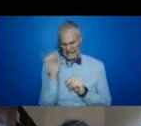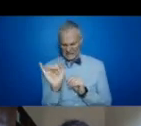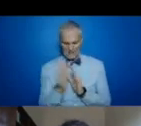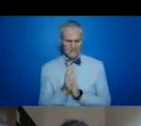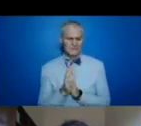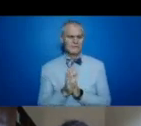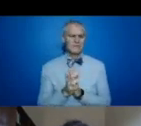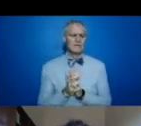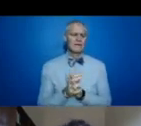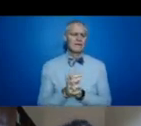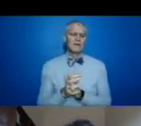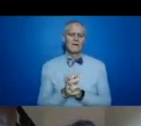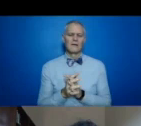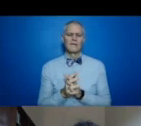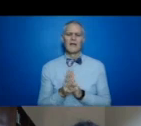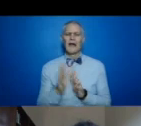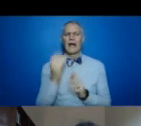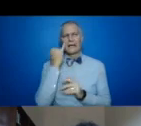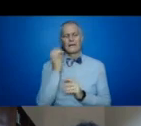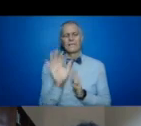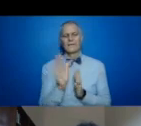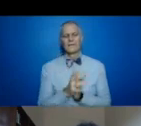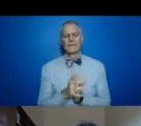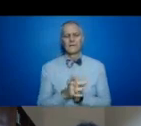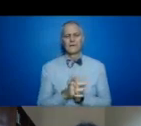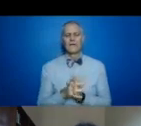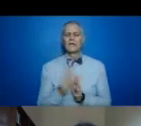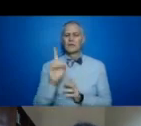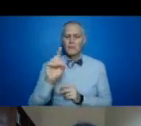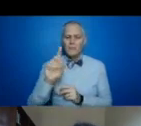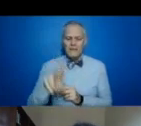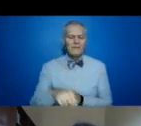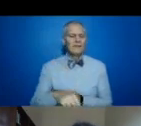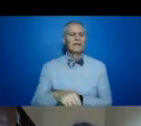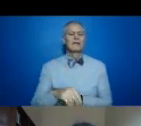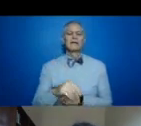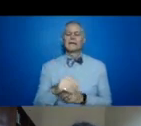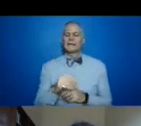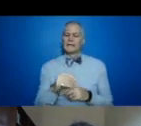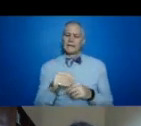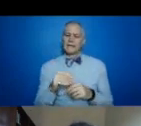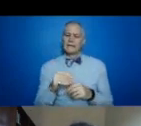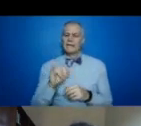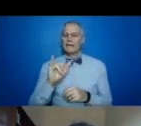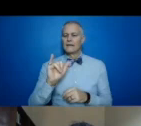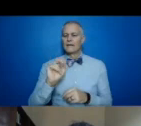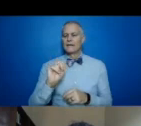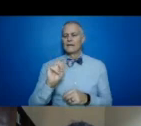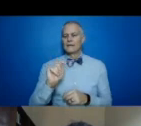in the context of domestic violence, intimate partner violence, and the way in